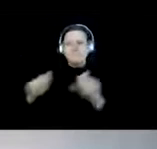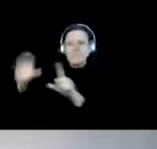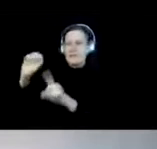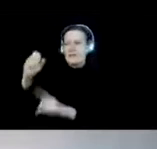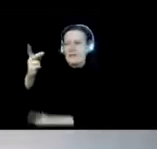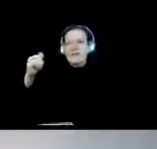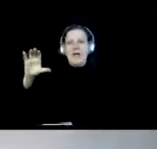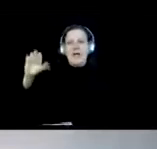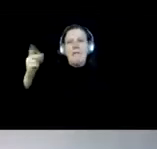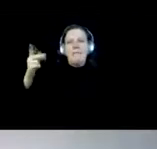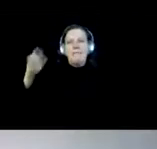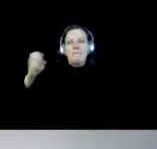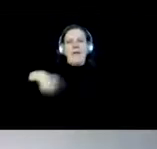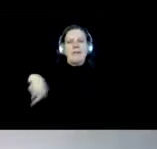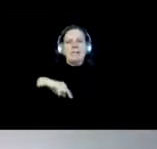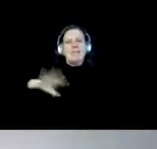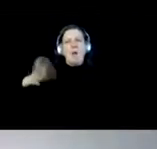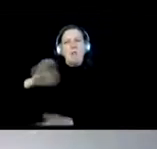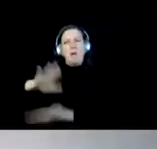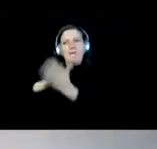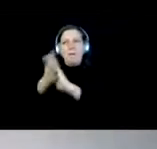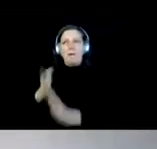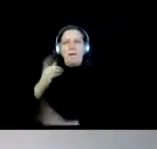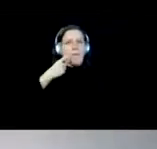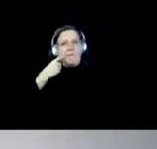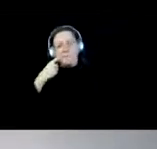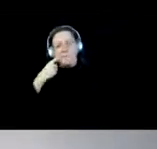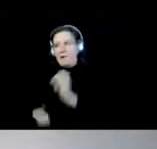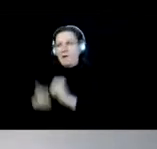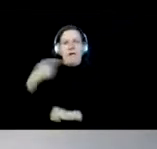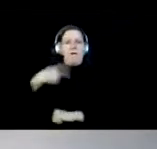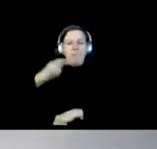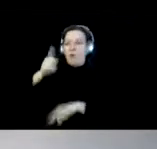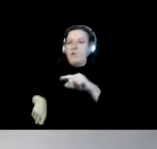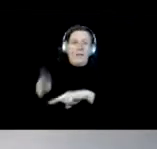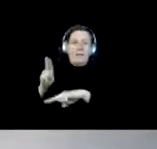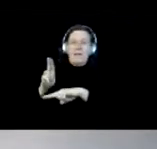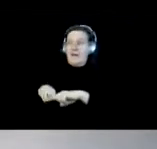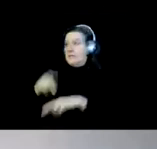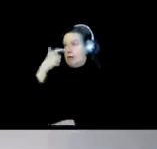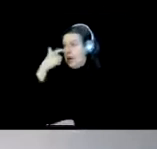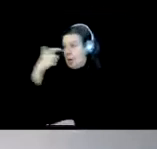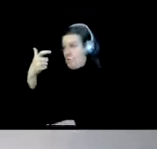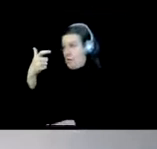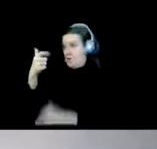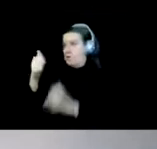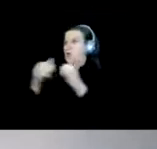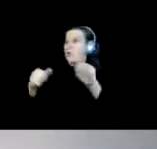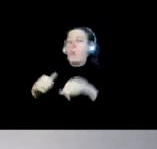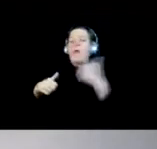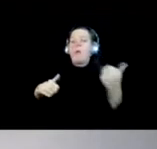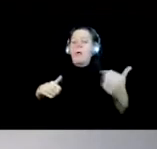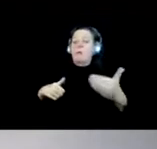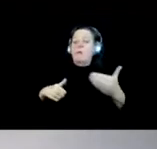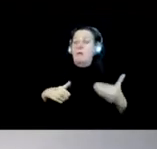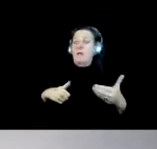Like, most of us can't even just sit down and watch something without having something else playing, or Yes. texting someone